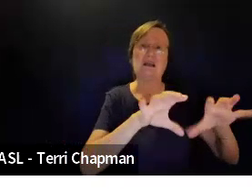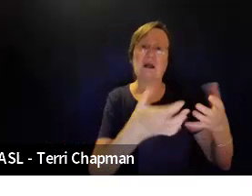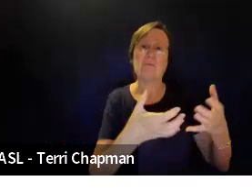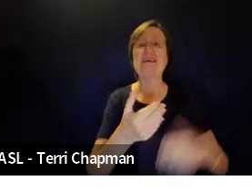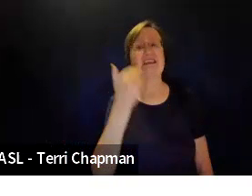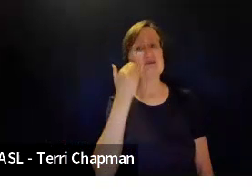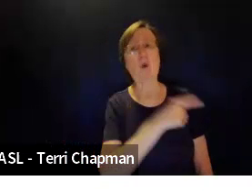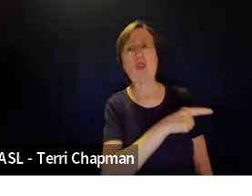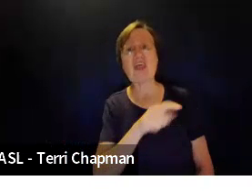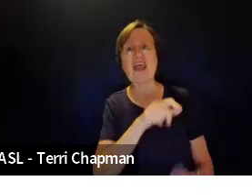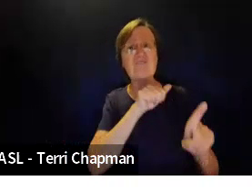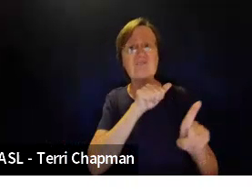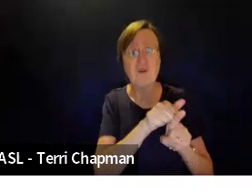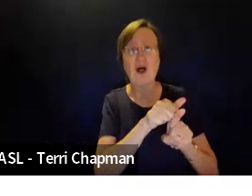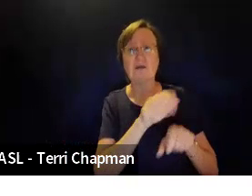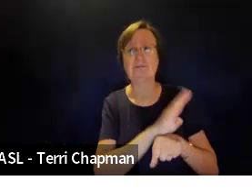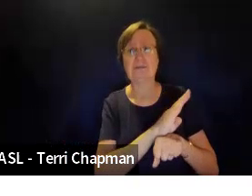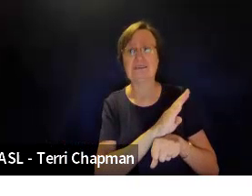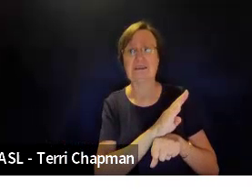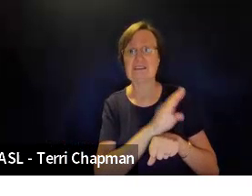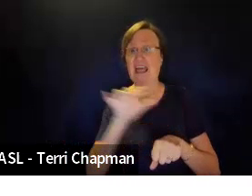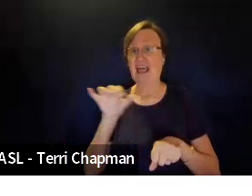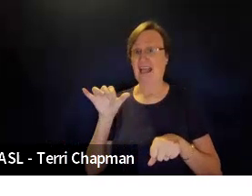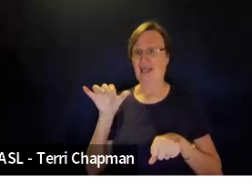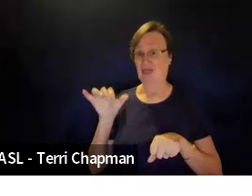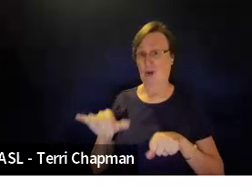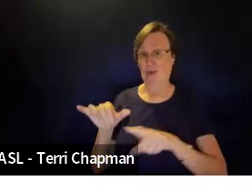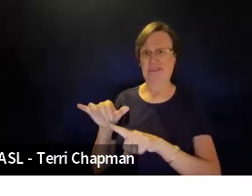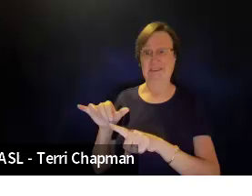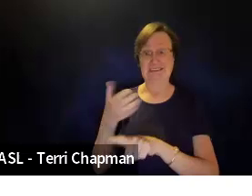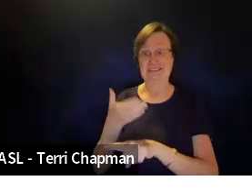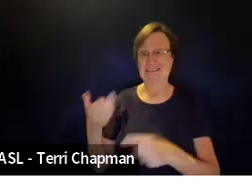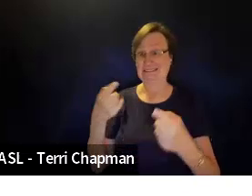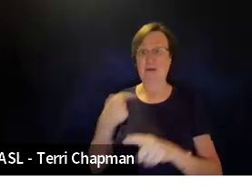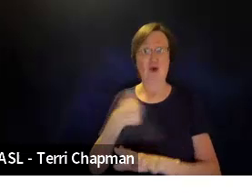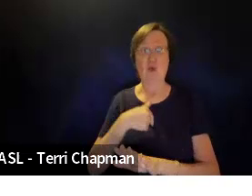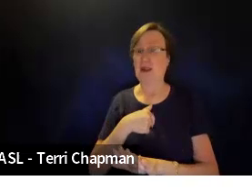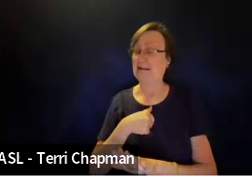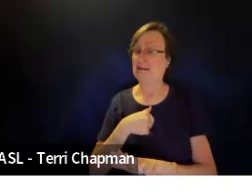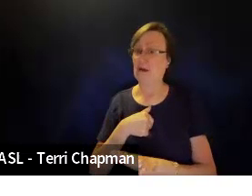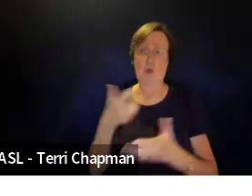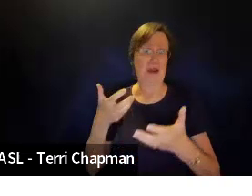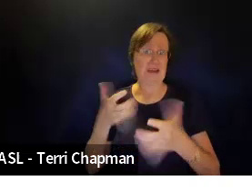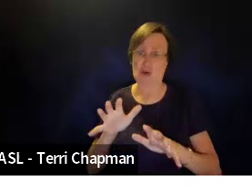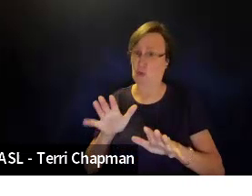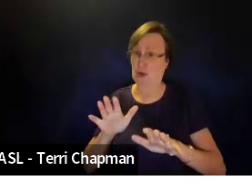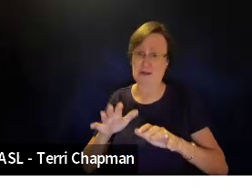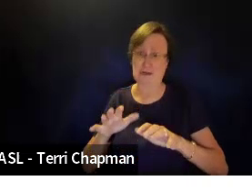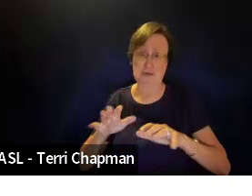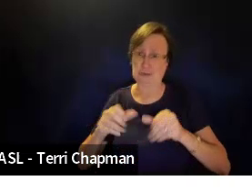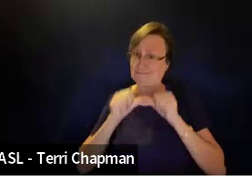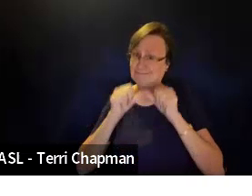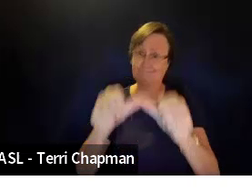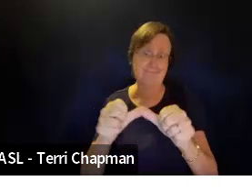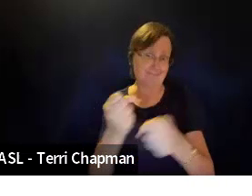Those are the types of fact patterns we're very interested in ensuring don't proliferate or expand. And